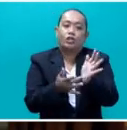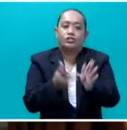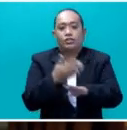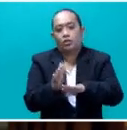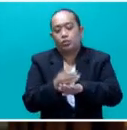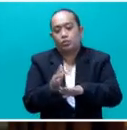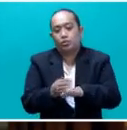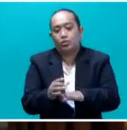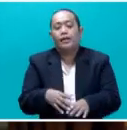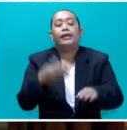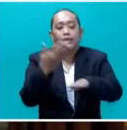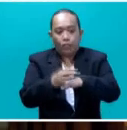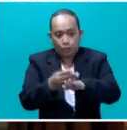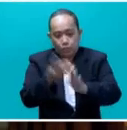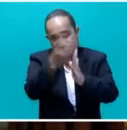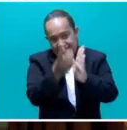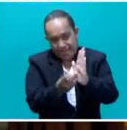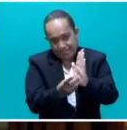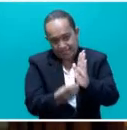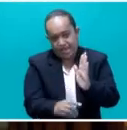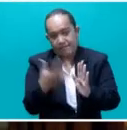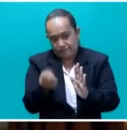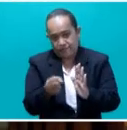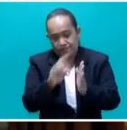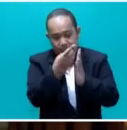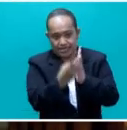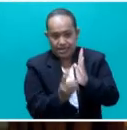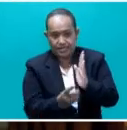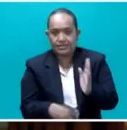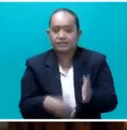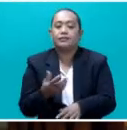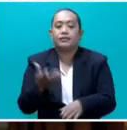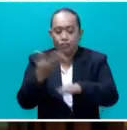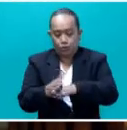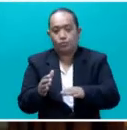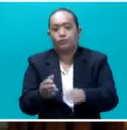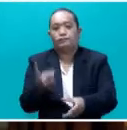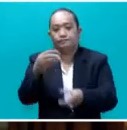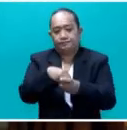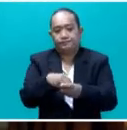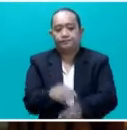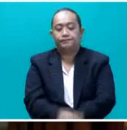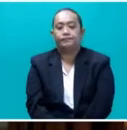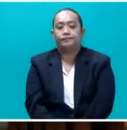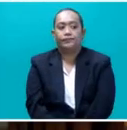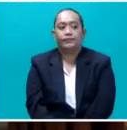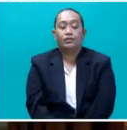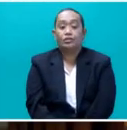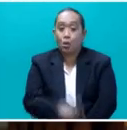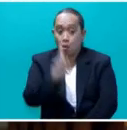new designs, innovative designs that can be used. So, that is one major